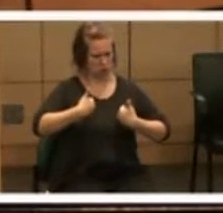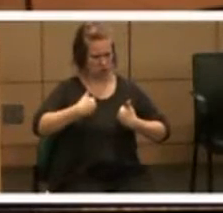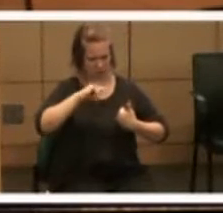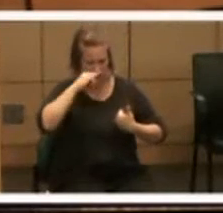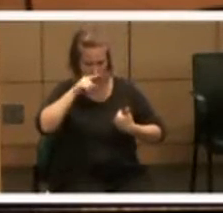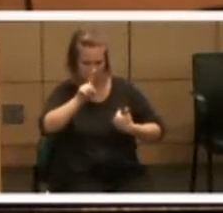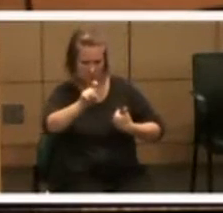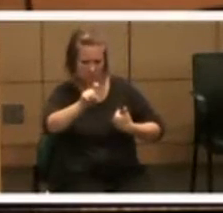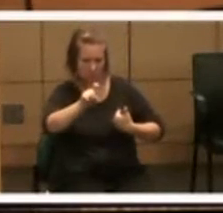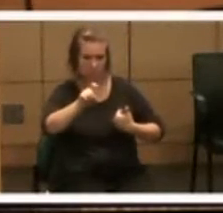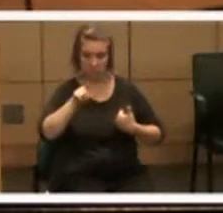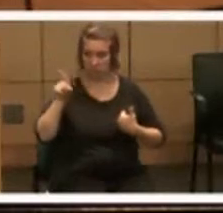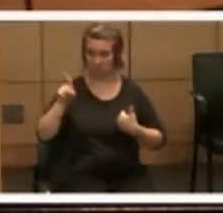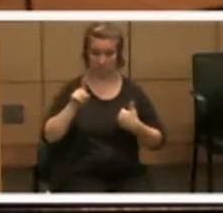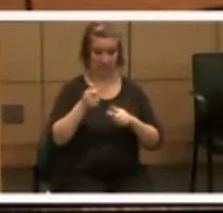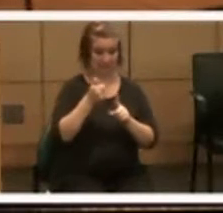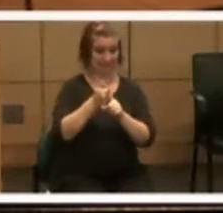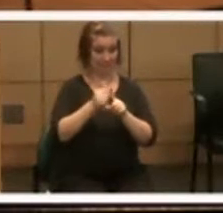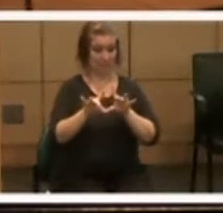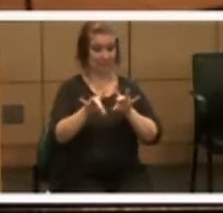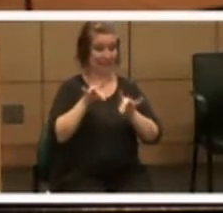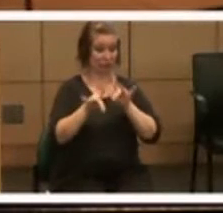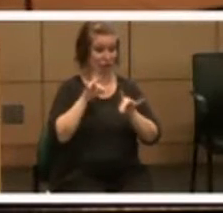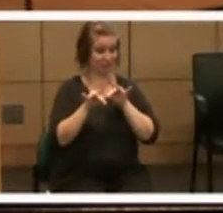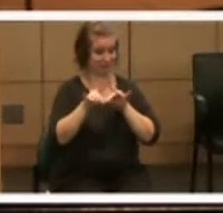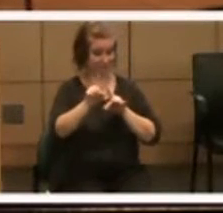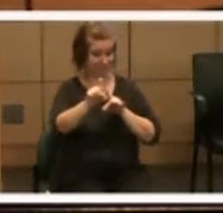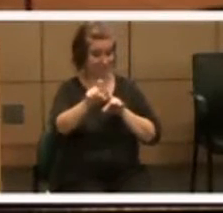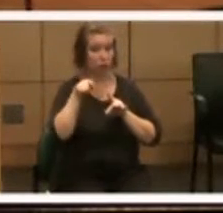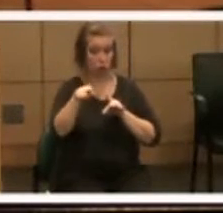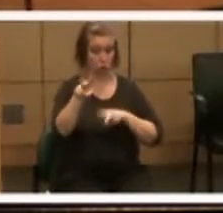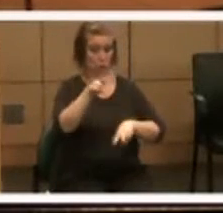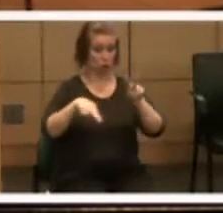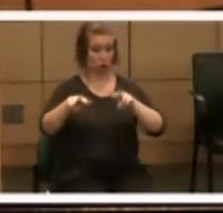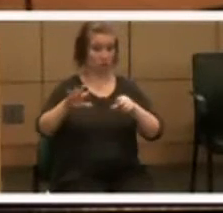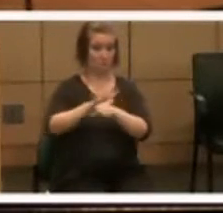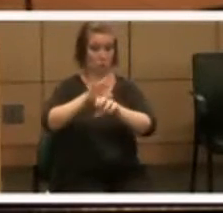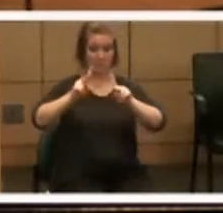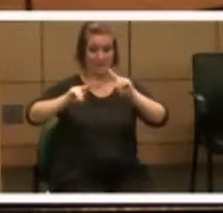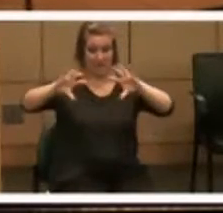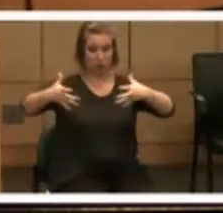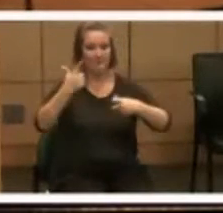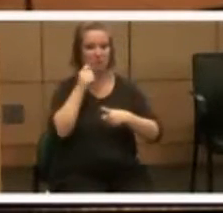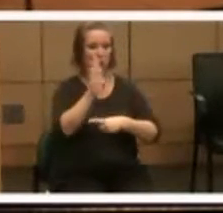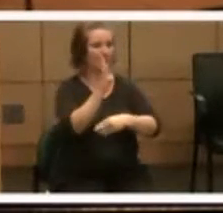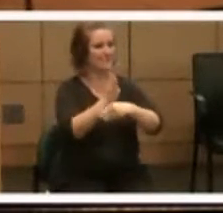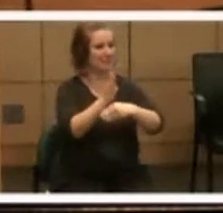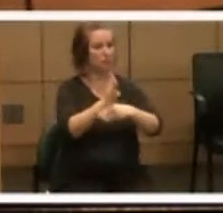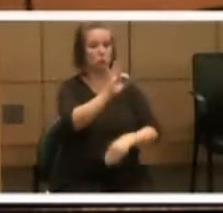a self-selection in some, if you had looked at the whole population? Because your means were